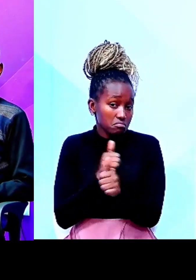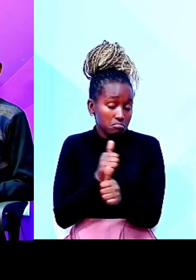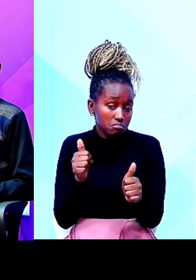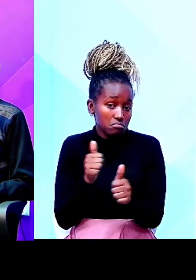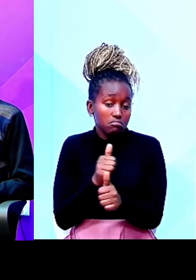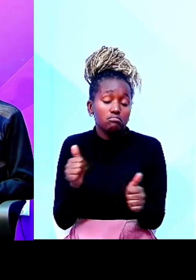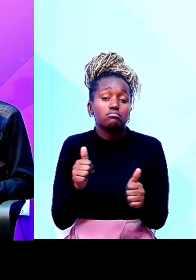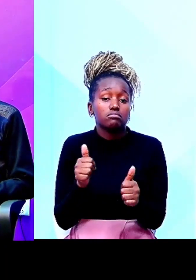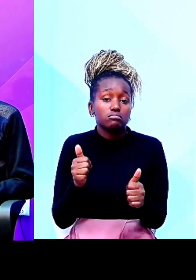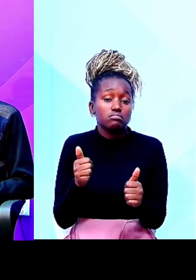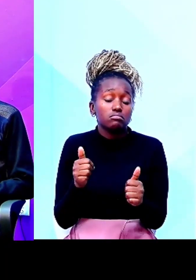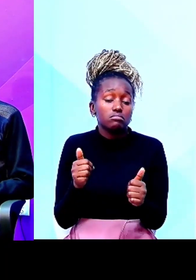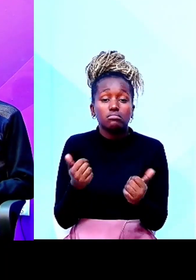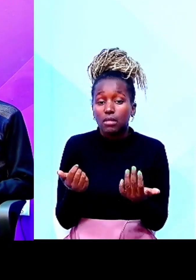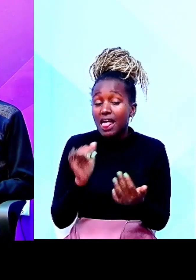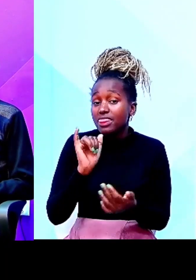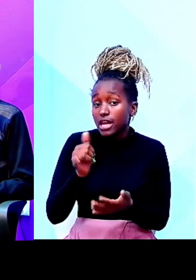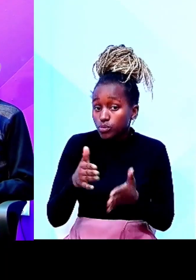we